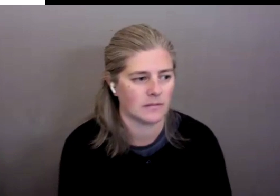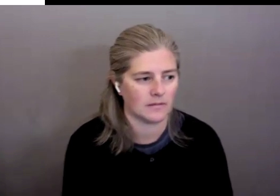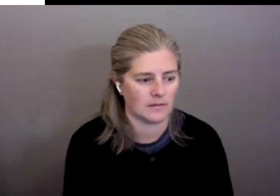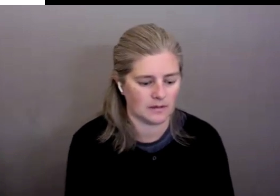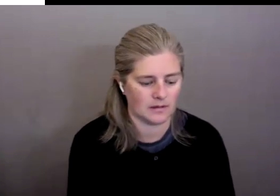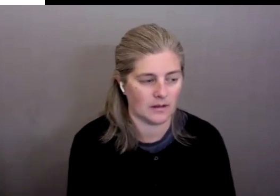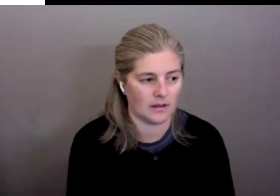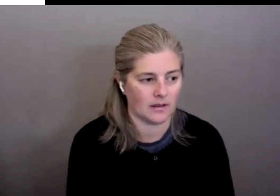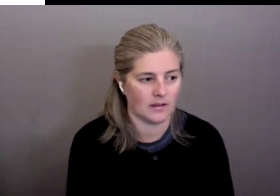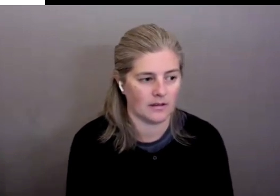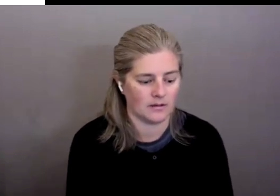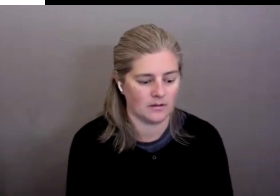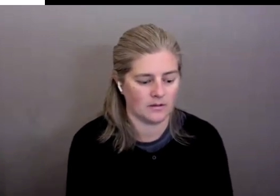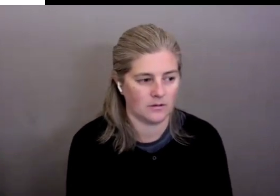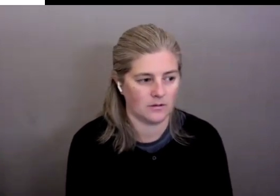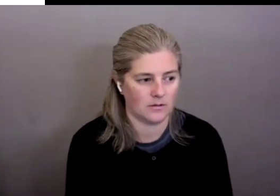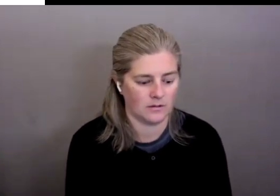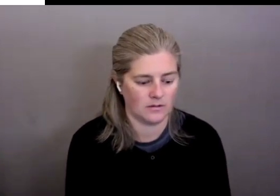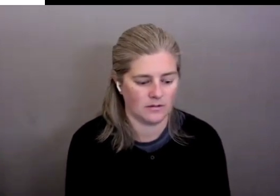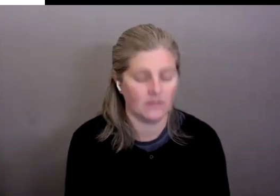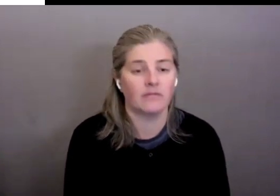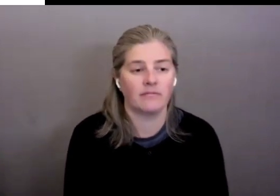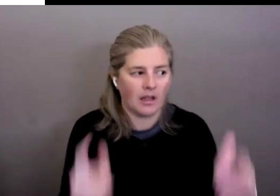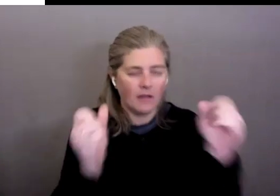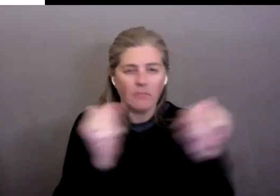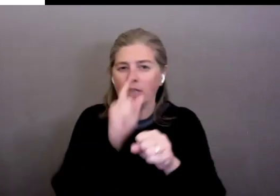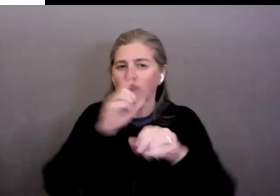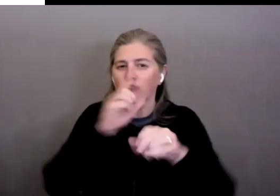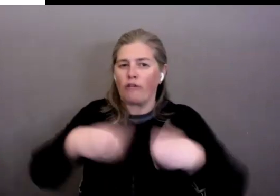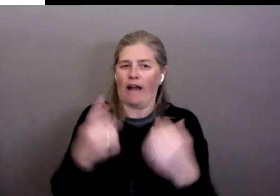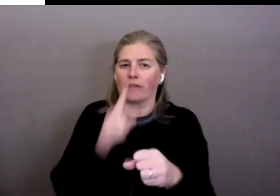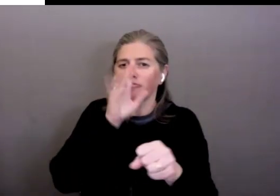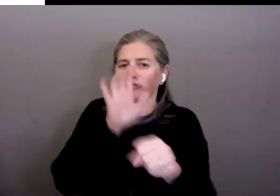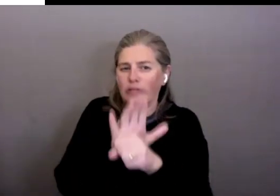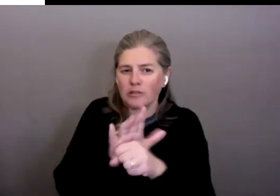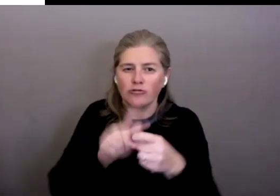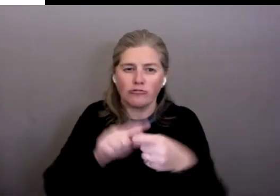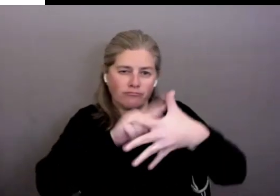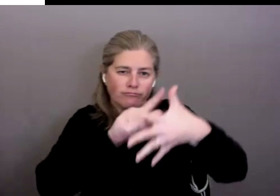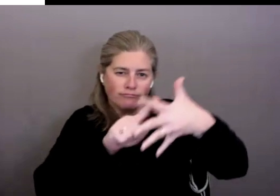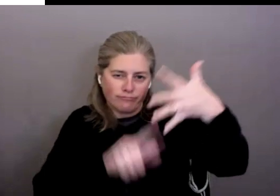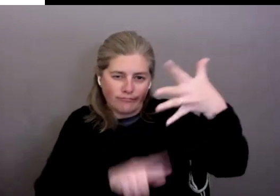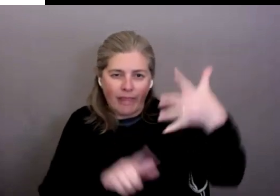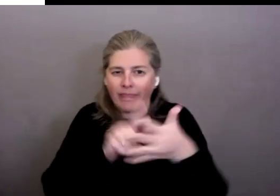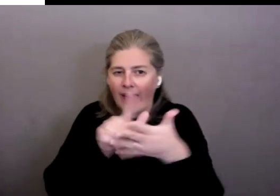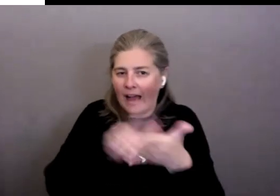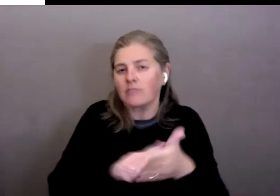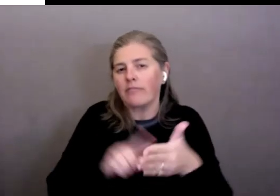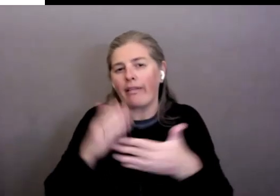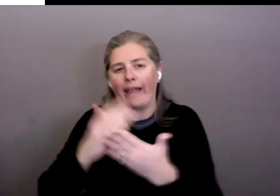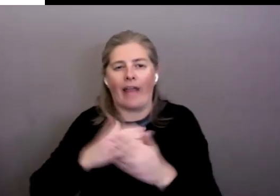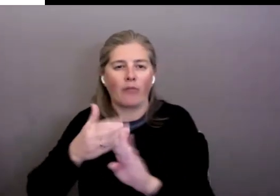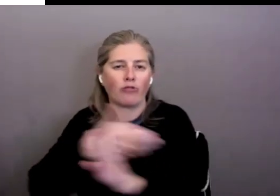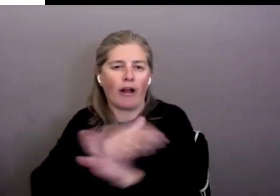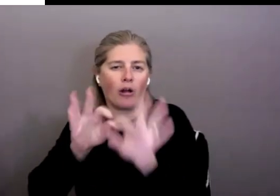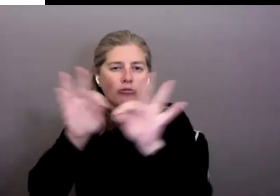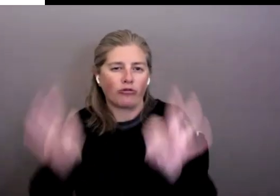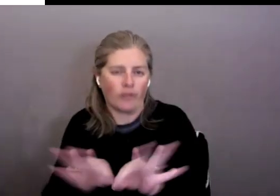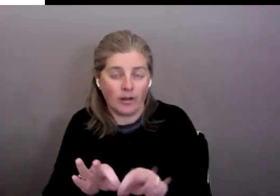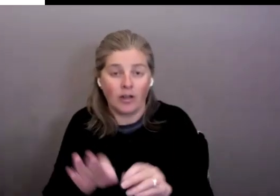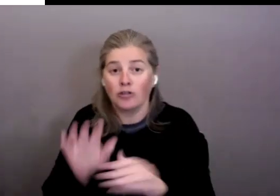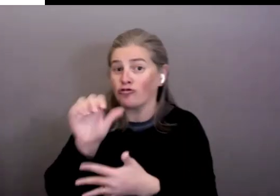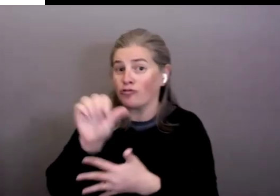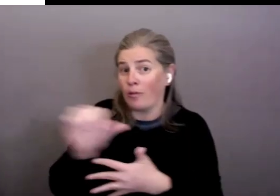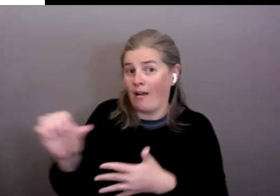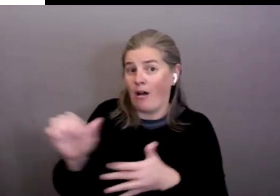AAAs must provide assurances of compliance with certain requirements under the Act, which are listed in the prior approval form. AAAs must also